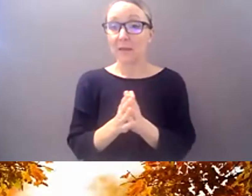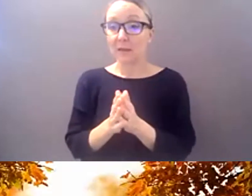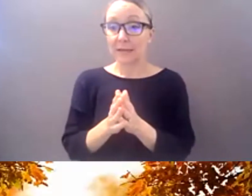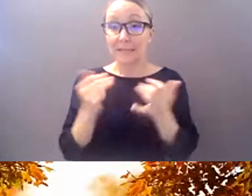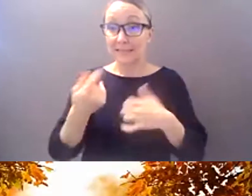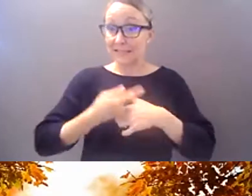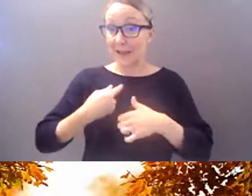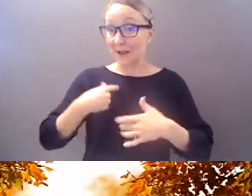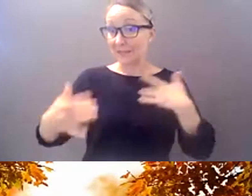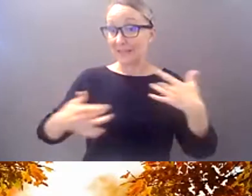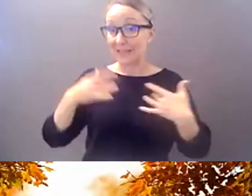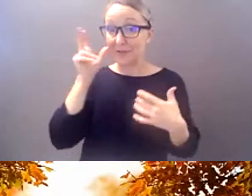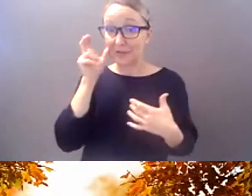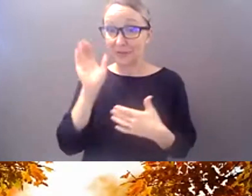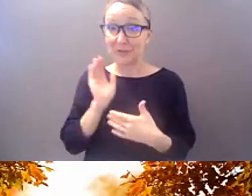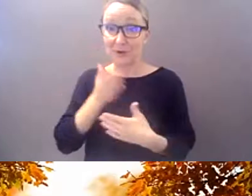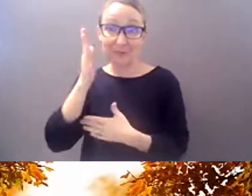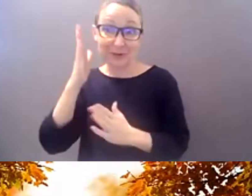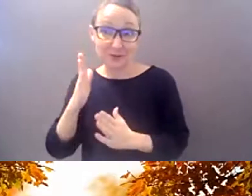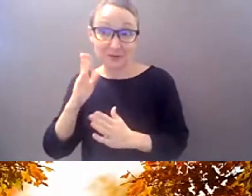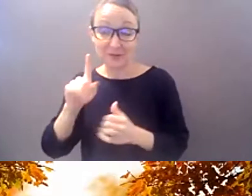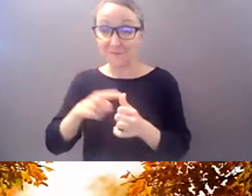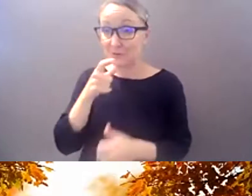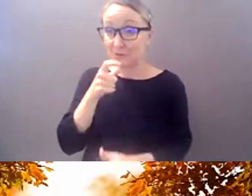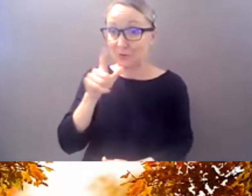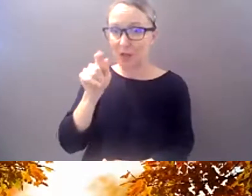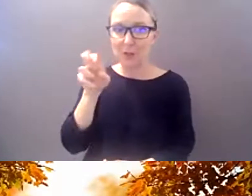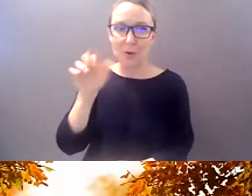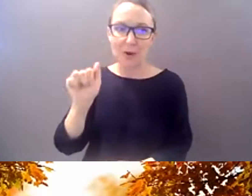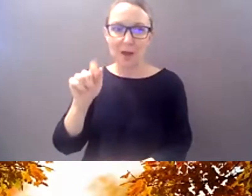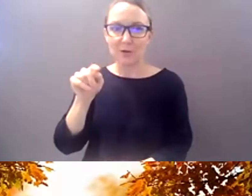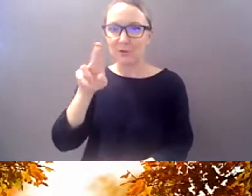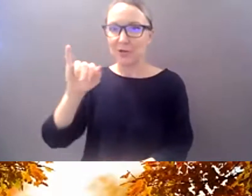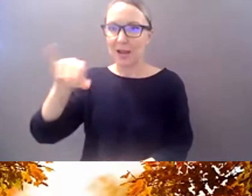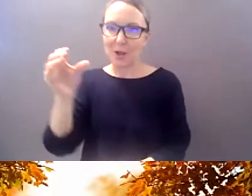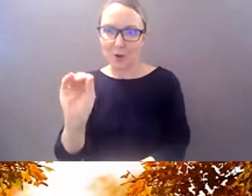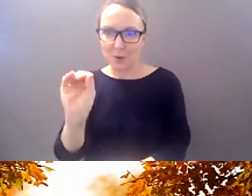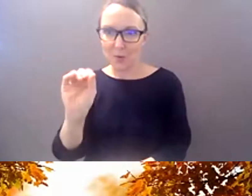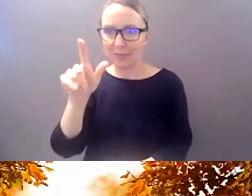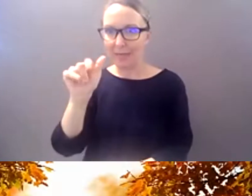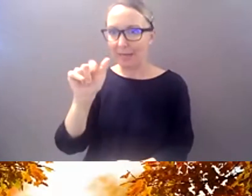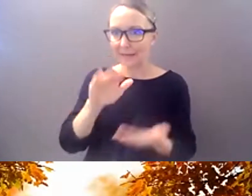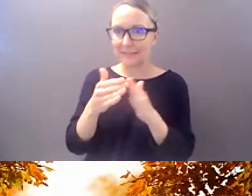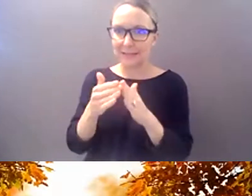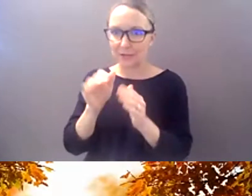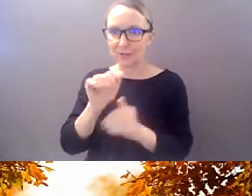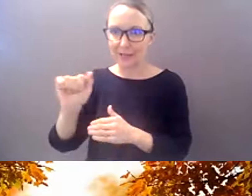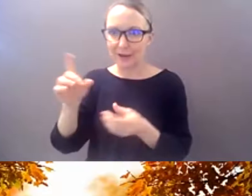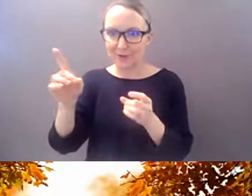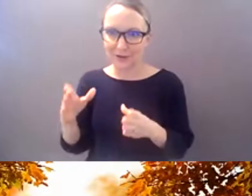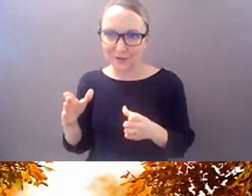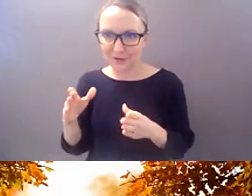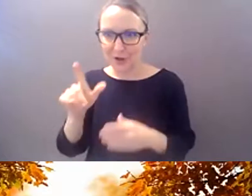from our speakers. So our first speaker is Laura Trejo, who is the LA City AAA Director.